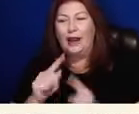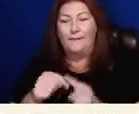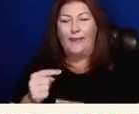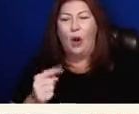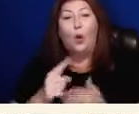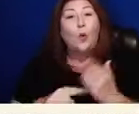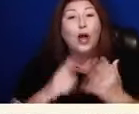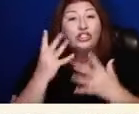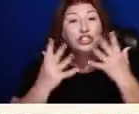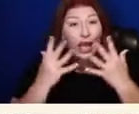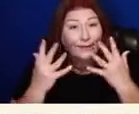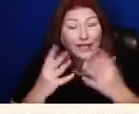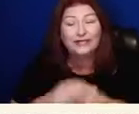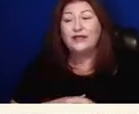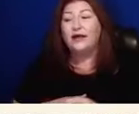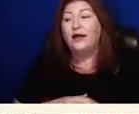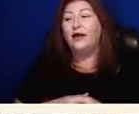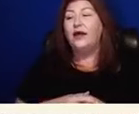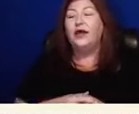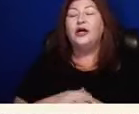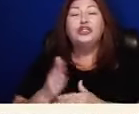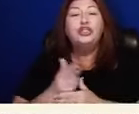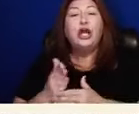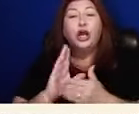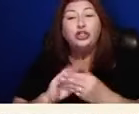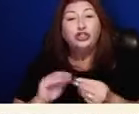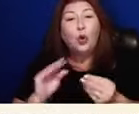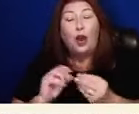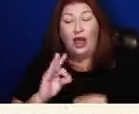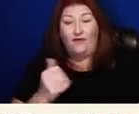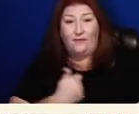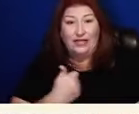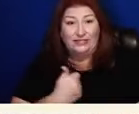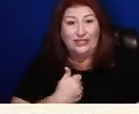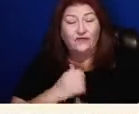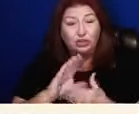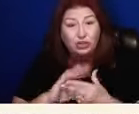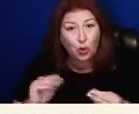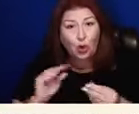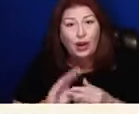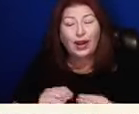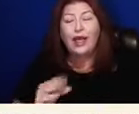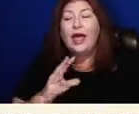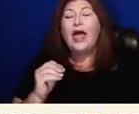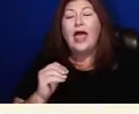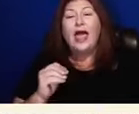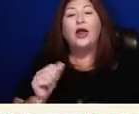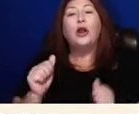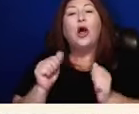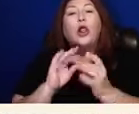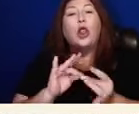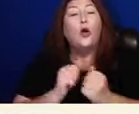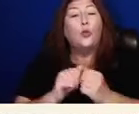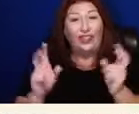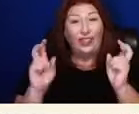shame is, share a story of my own experience. And then along with the theme that has been this whole week,